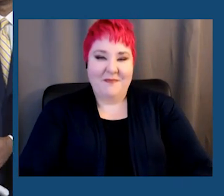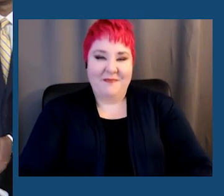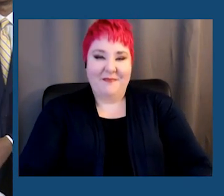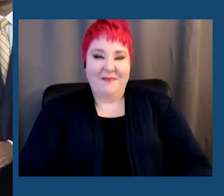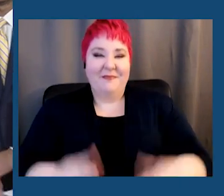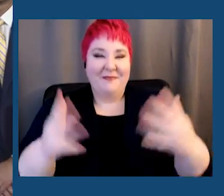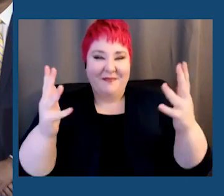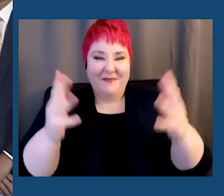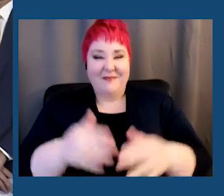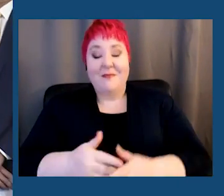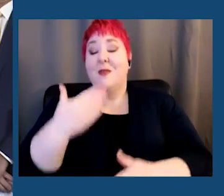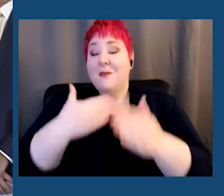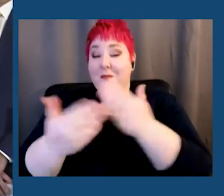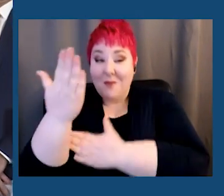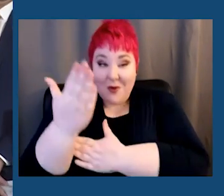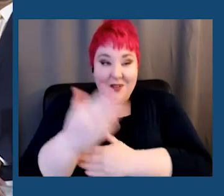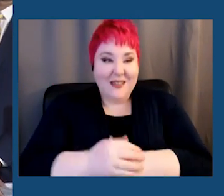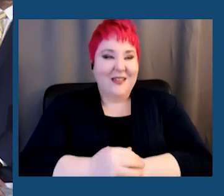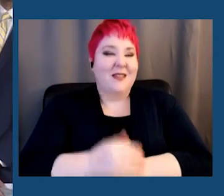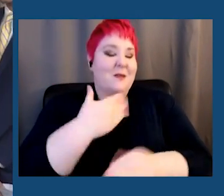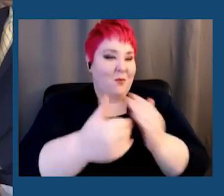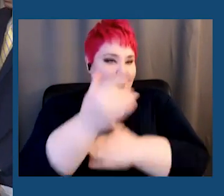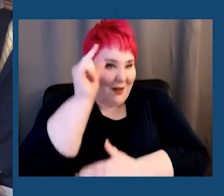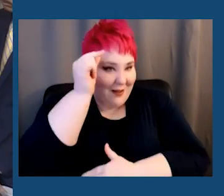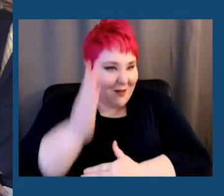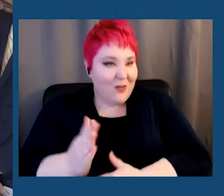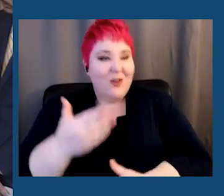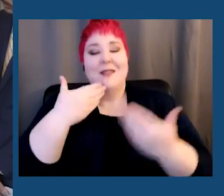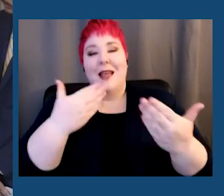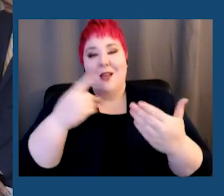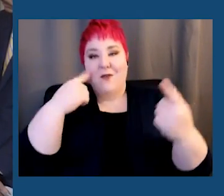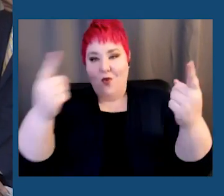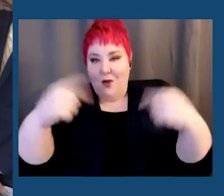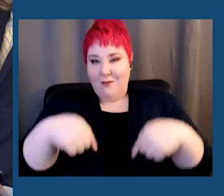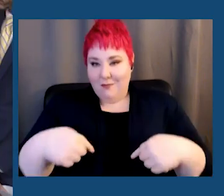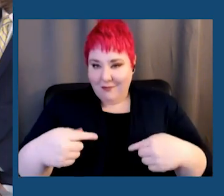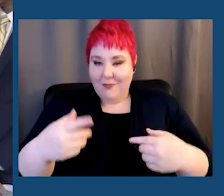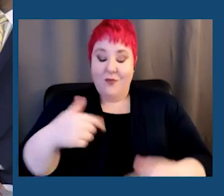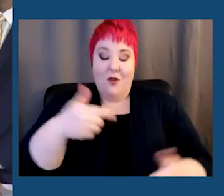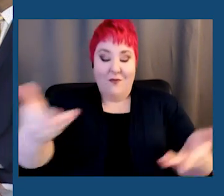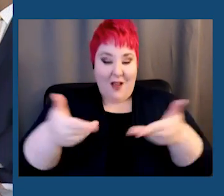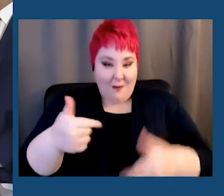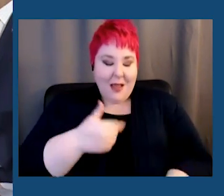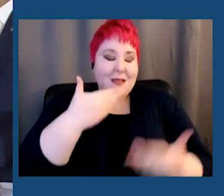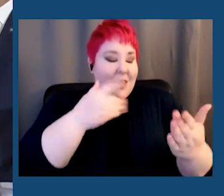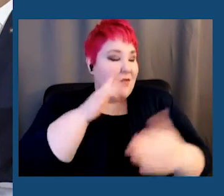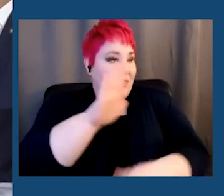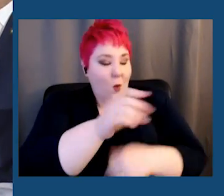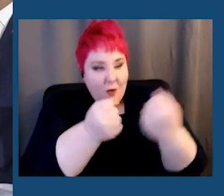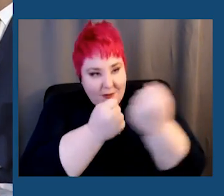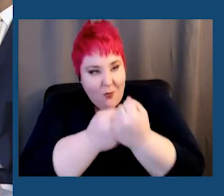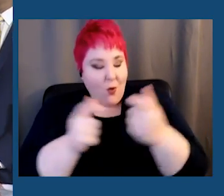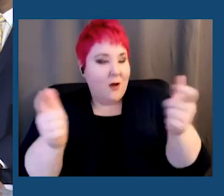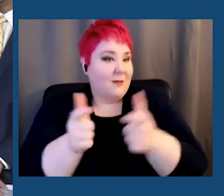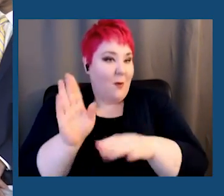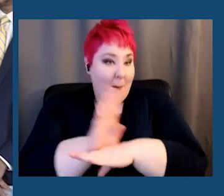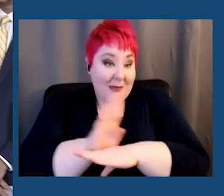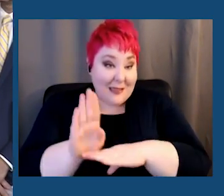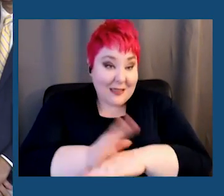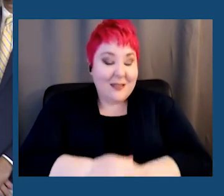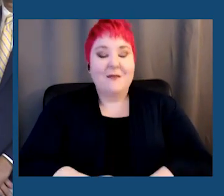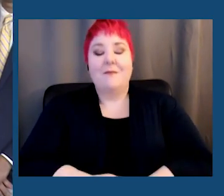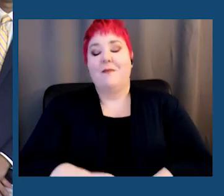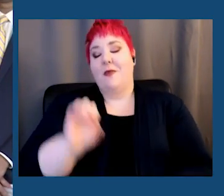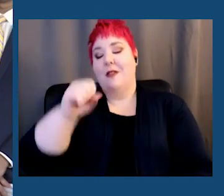Good morning, Governor. Thank you for having me today. Thank you for all that you're doing to support small businesses. In September of this